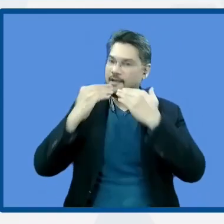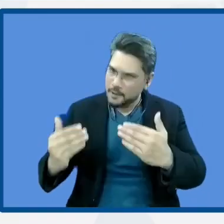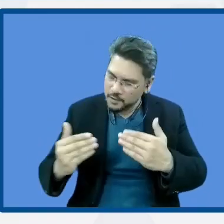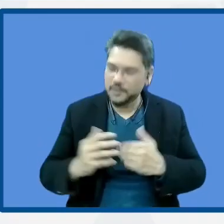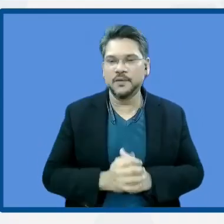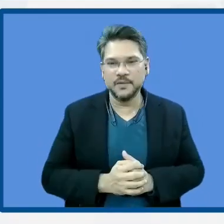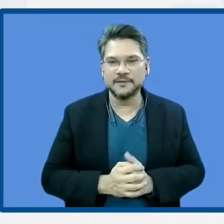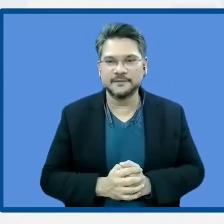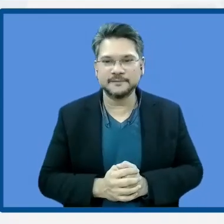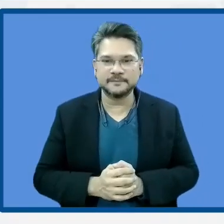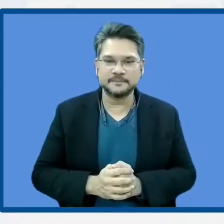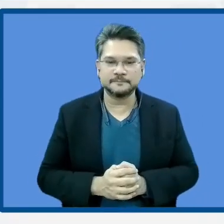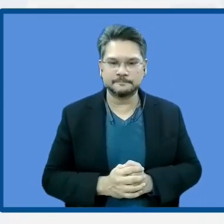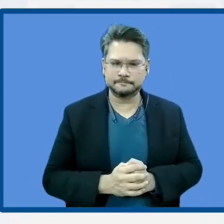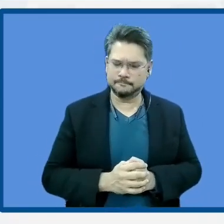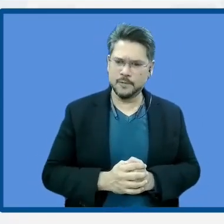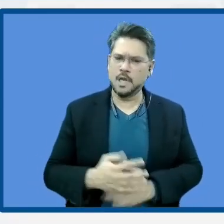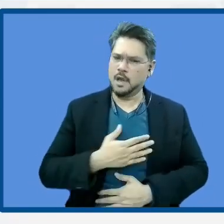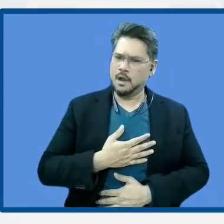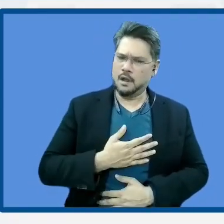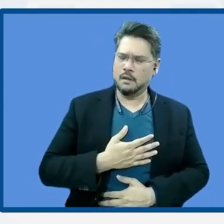It really struck me,